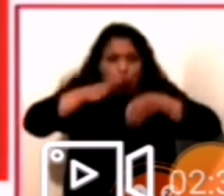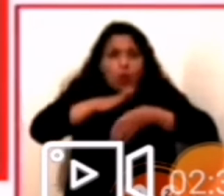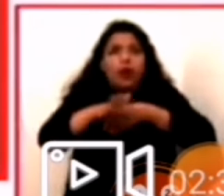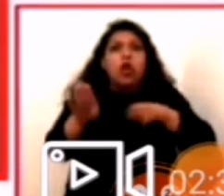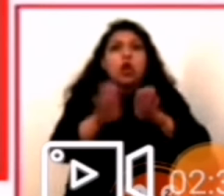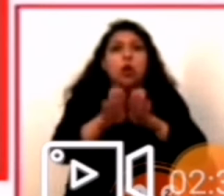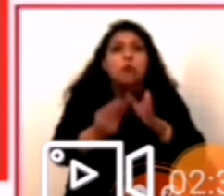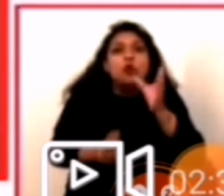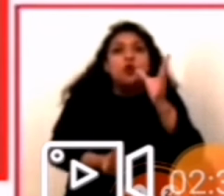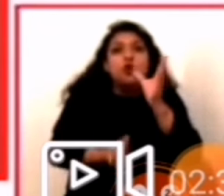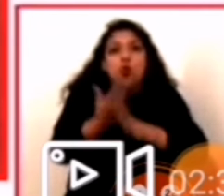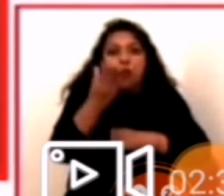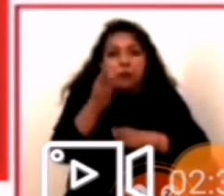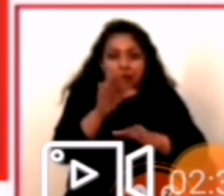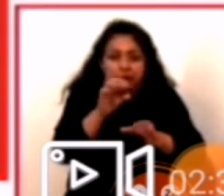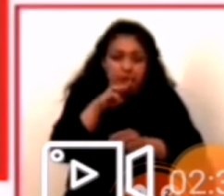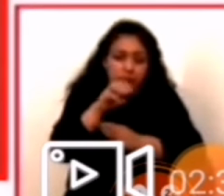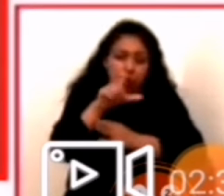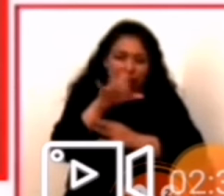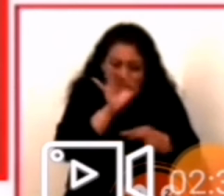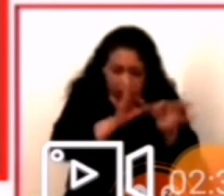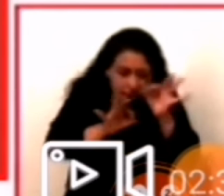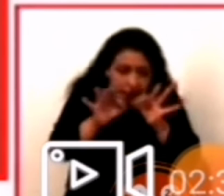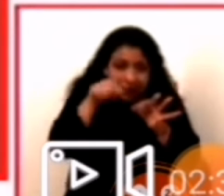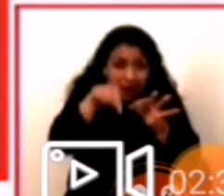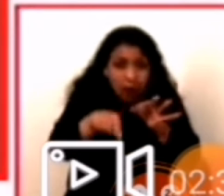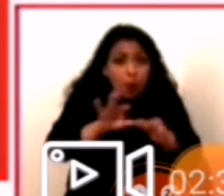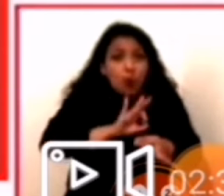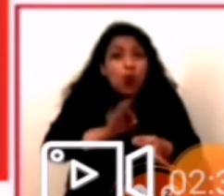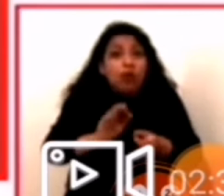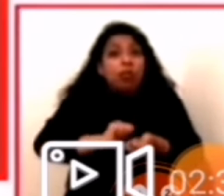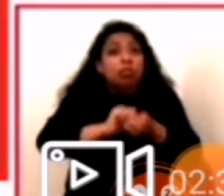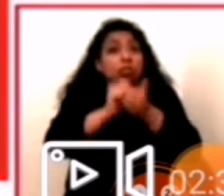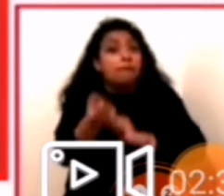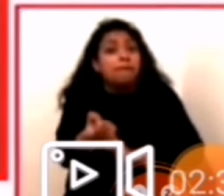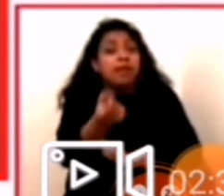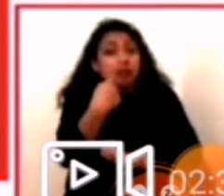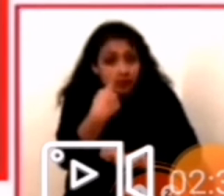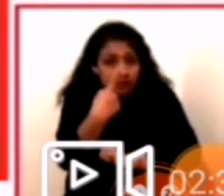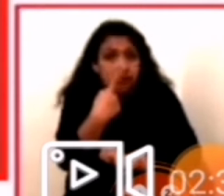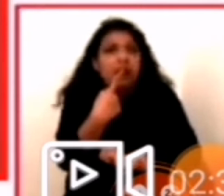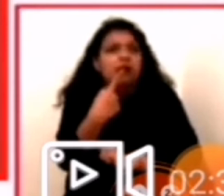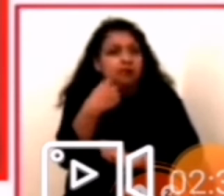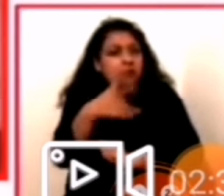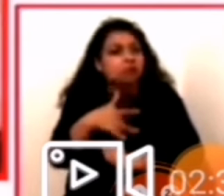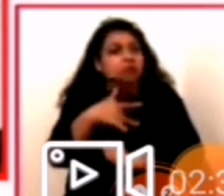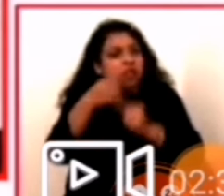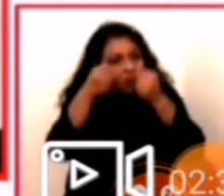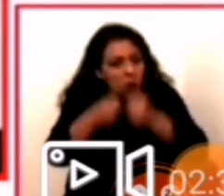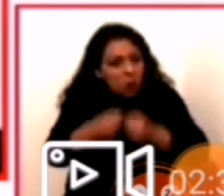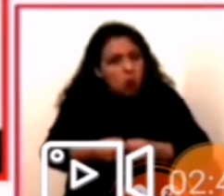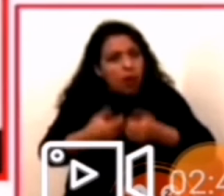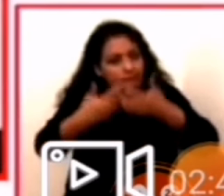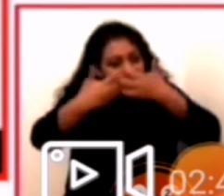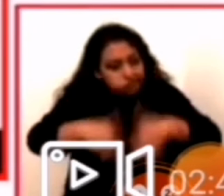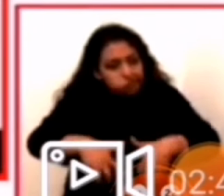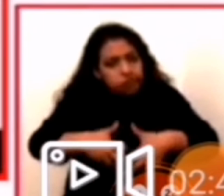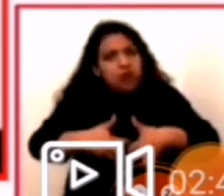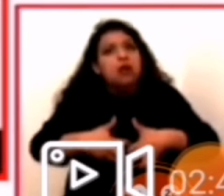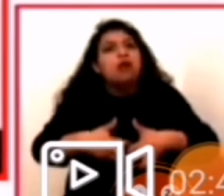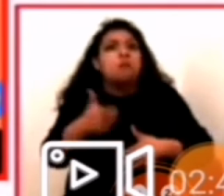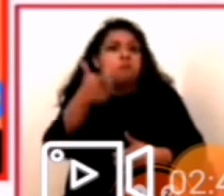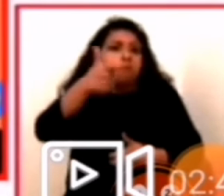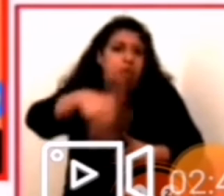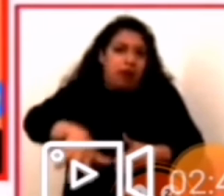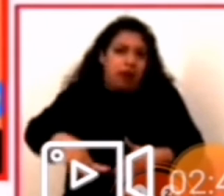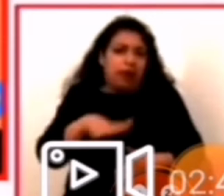be drugs and how can they be made safely and reproducibly and cheaply. La